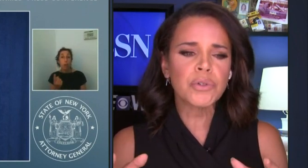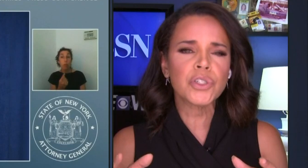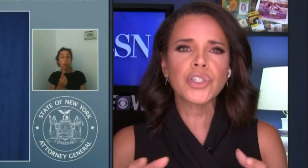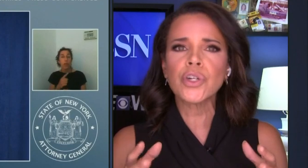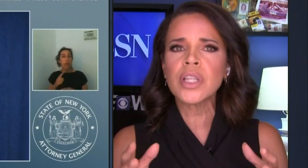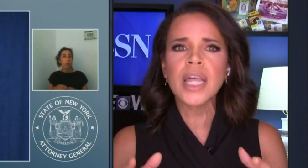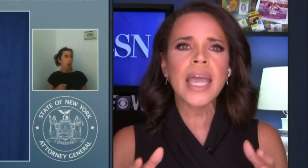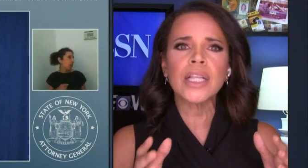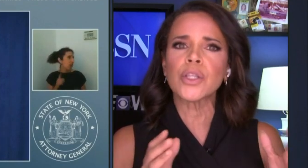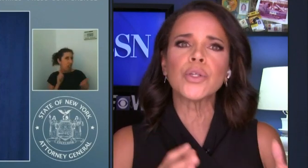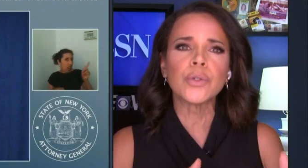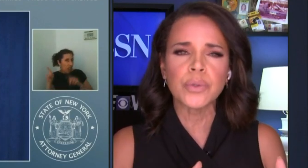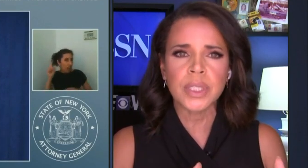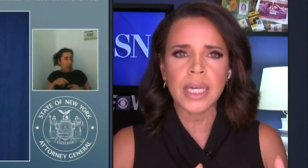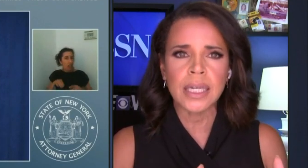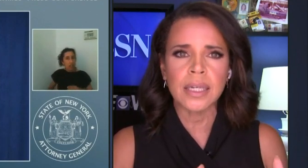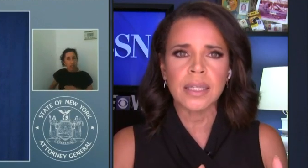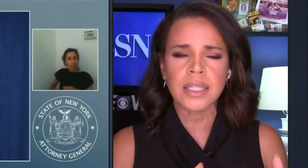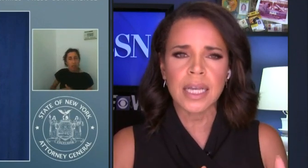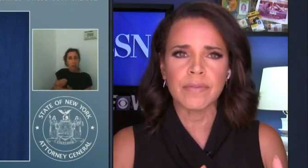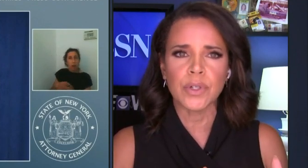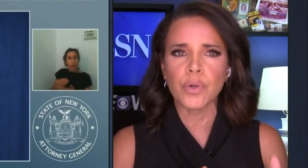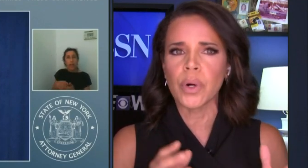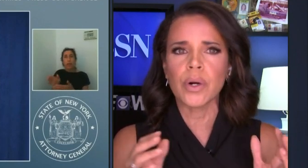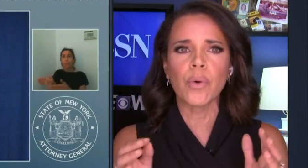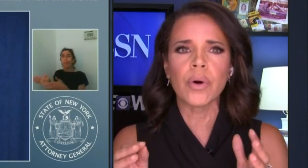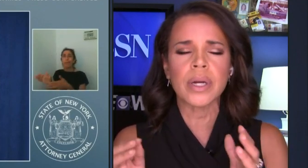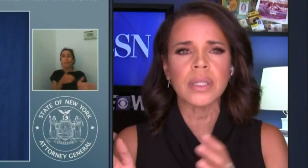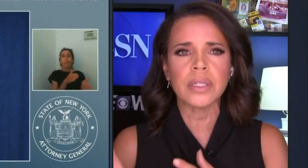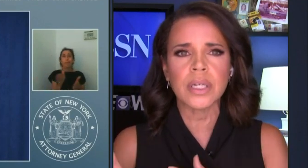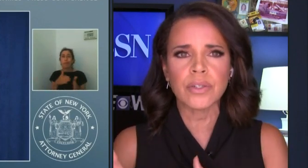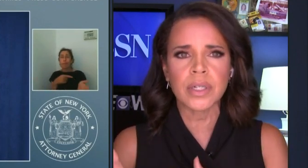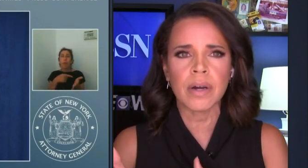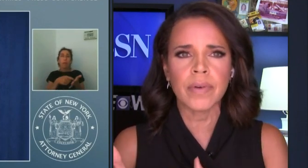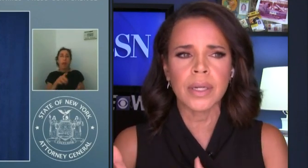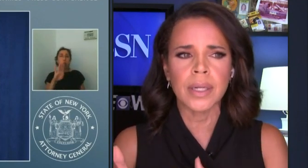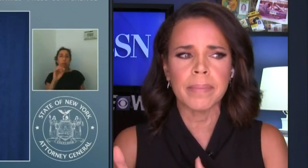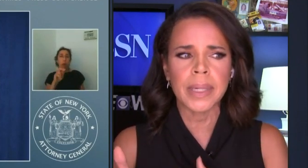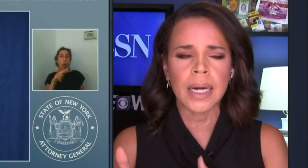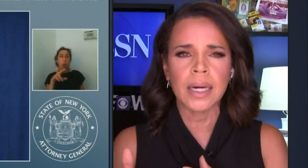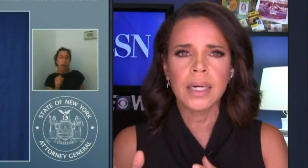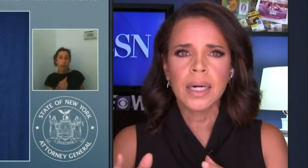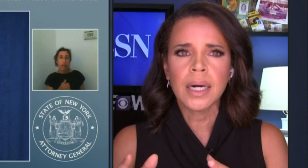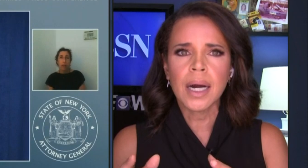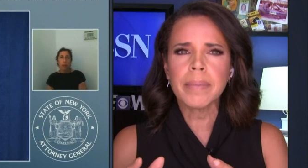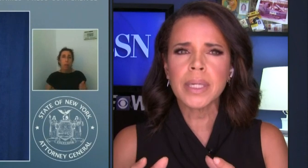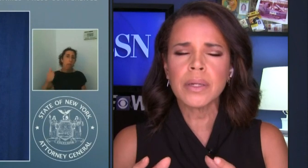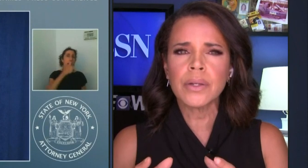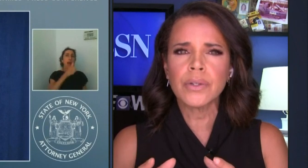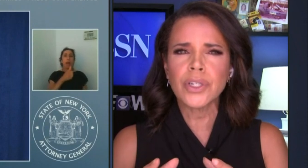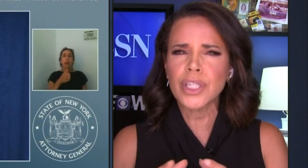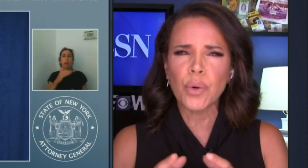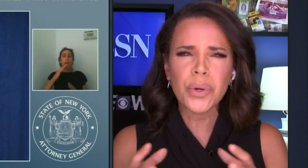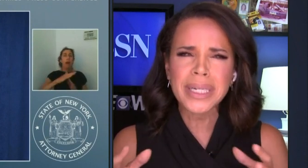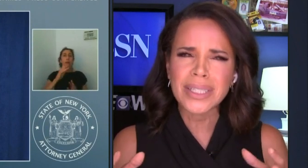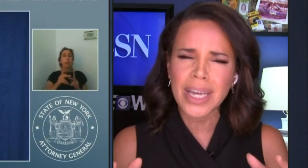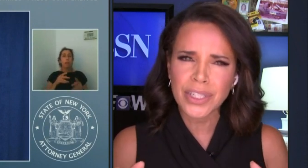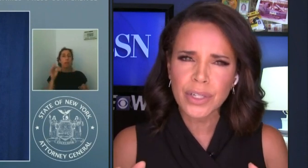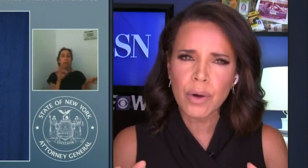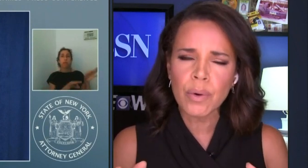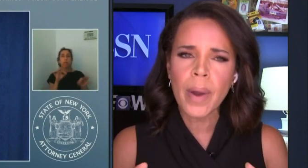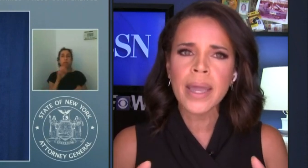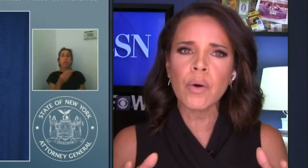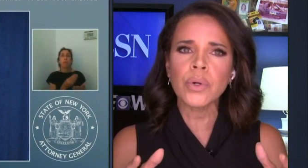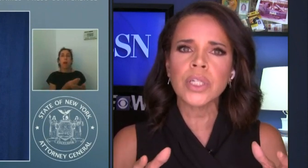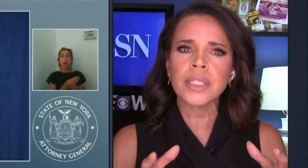So should they lose in the state of New York or in the District of Columbia? I mean, does the